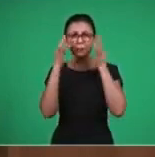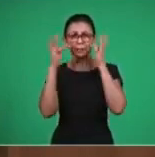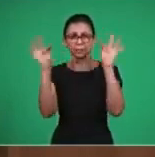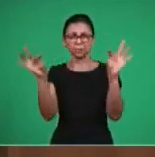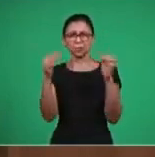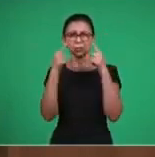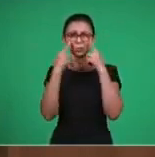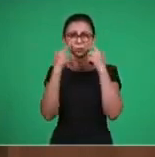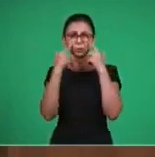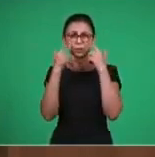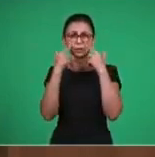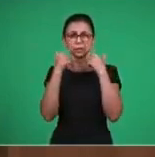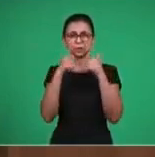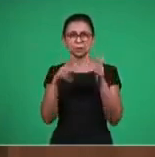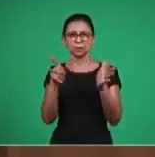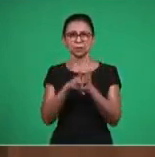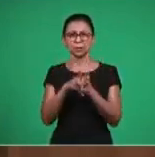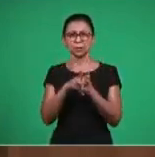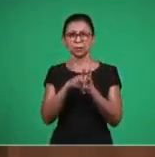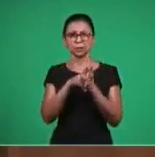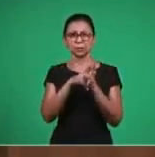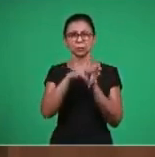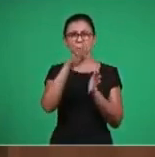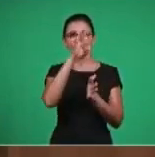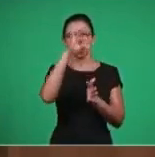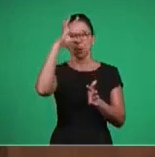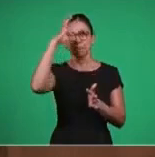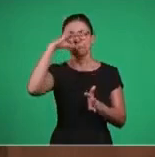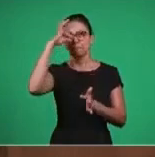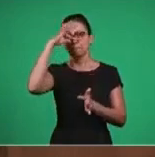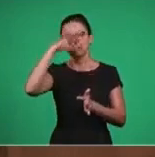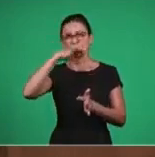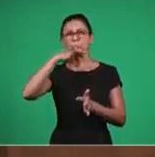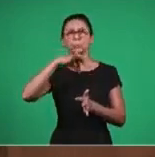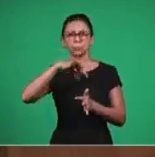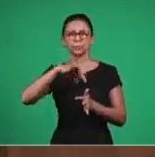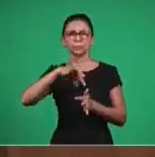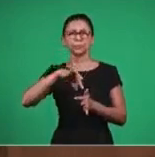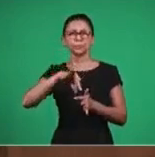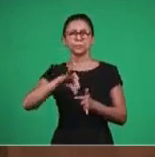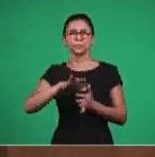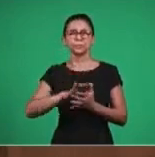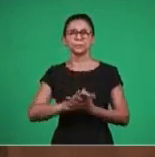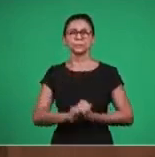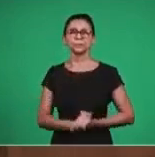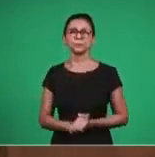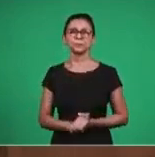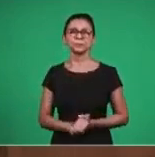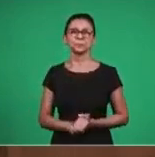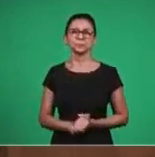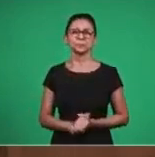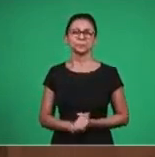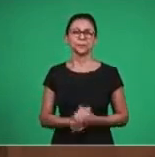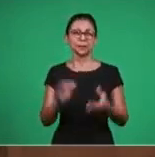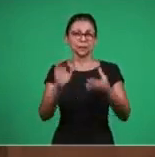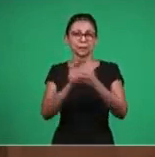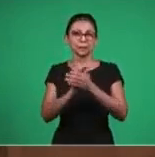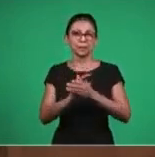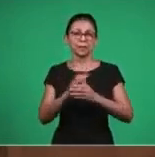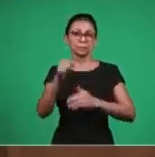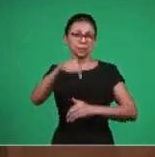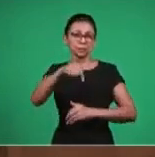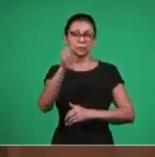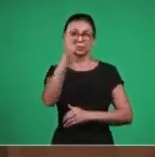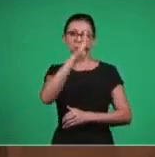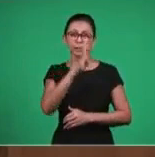Peruvian. He's married to a Brazilian. He was reached very recently. And